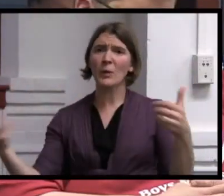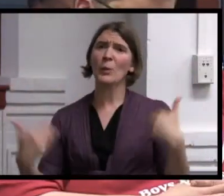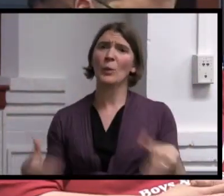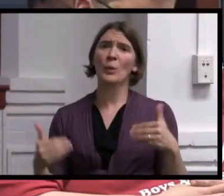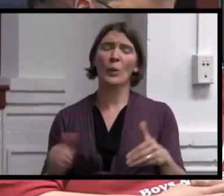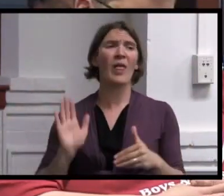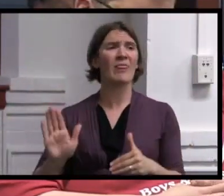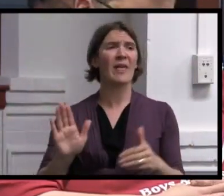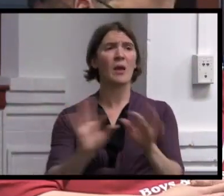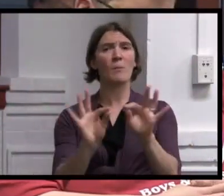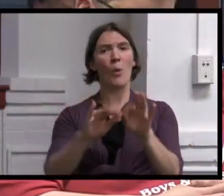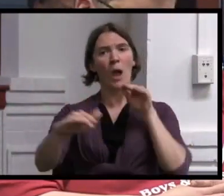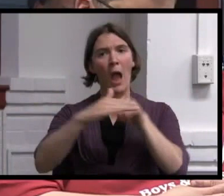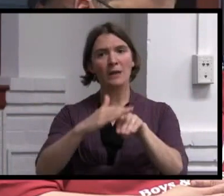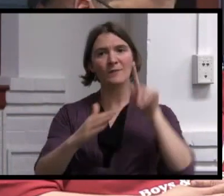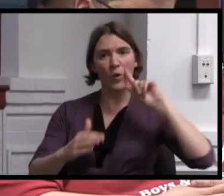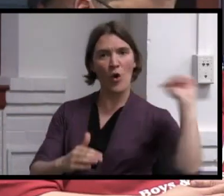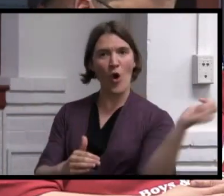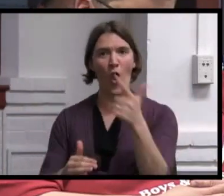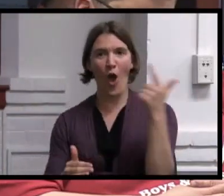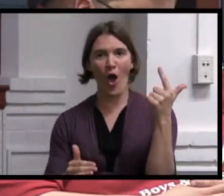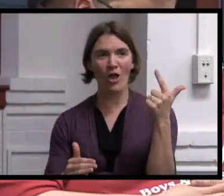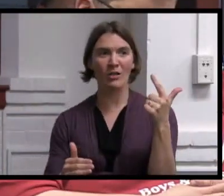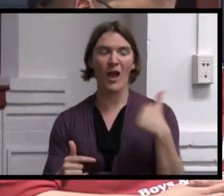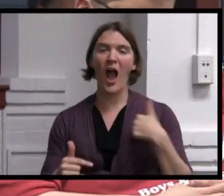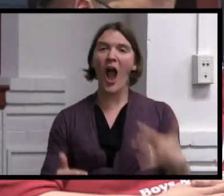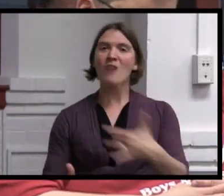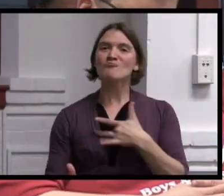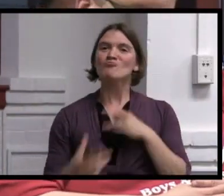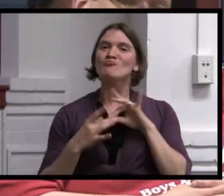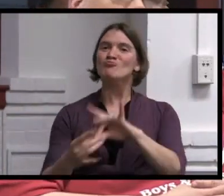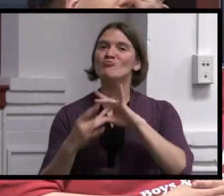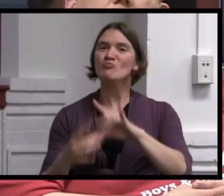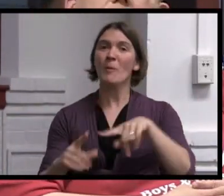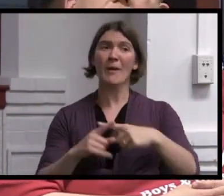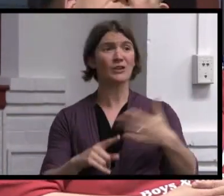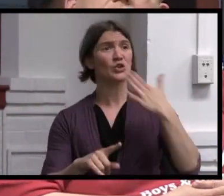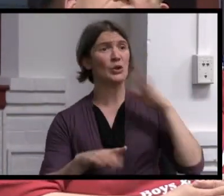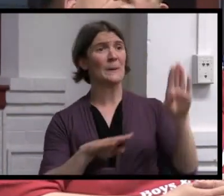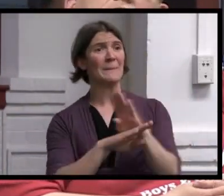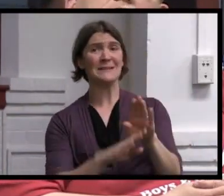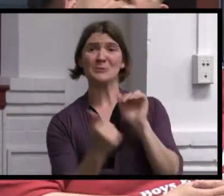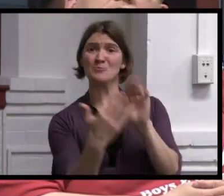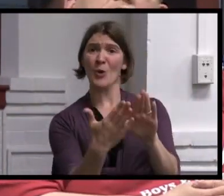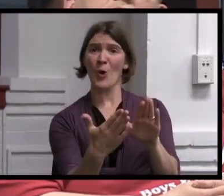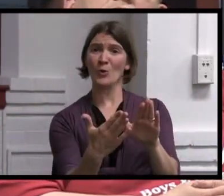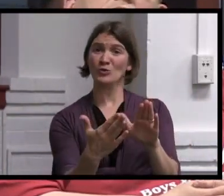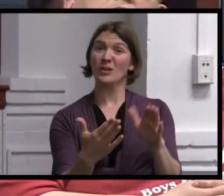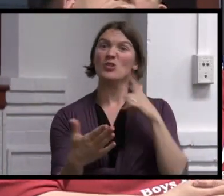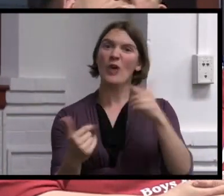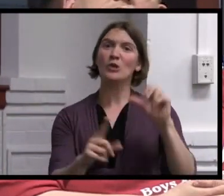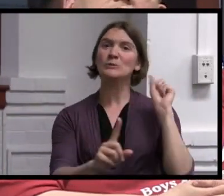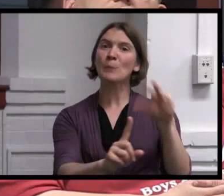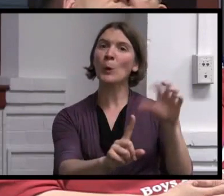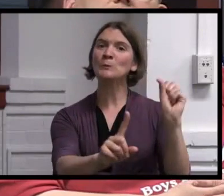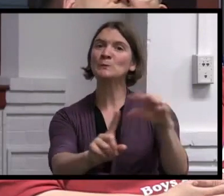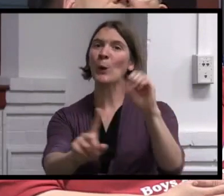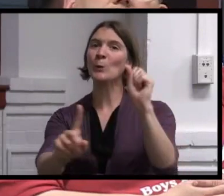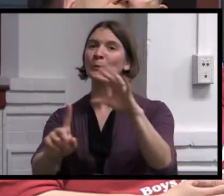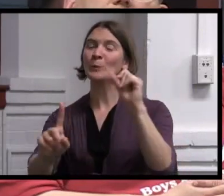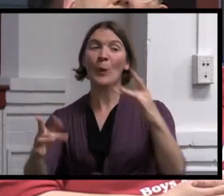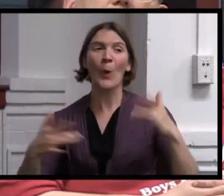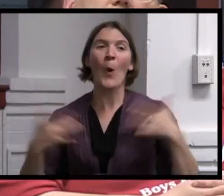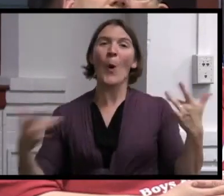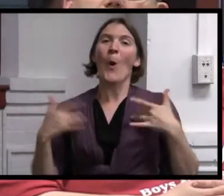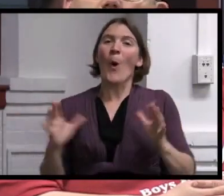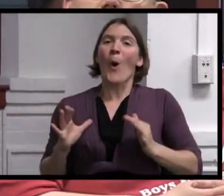making circus accessible for everyone not only rings true for us, but is also a great business strategy. By exposing non-professional students to the joys of